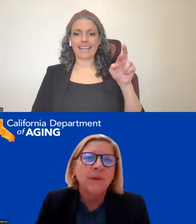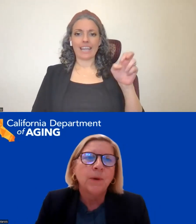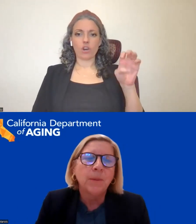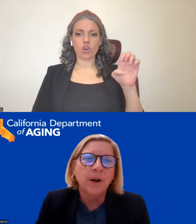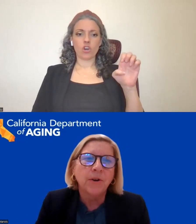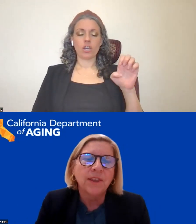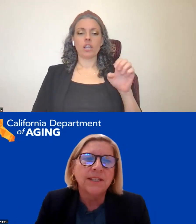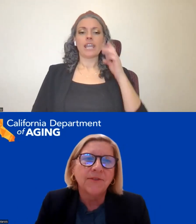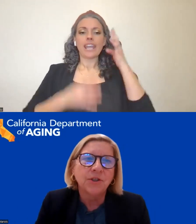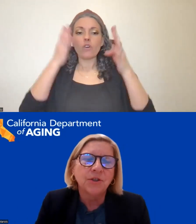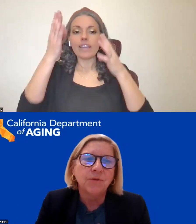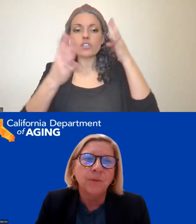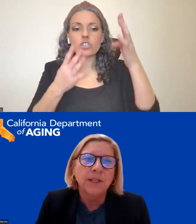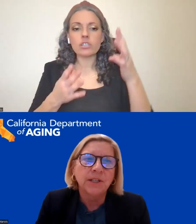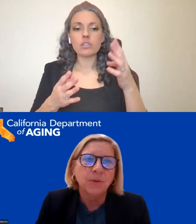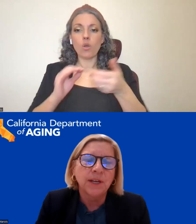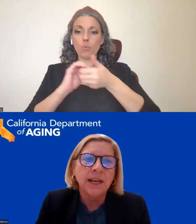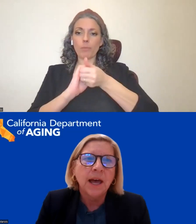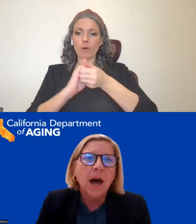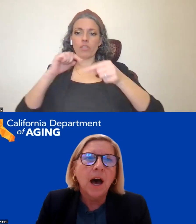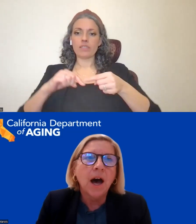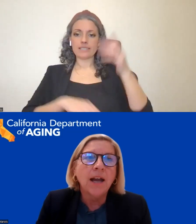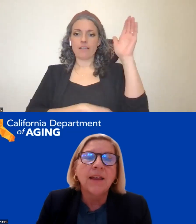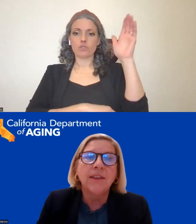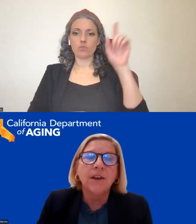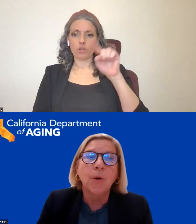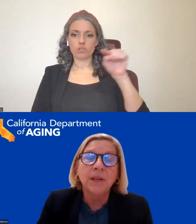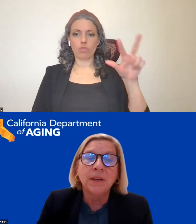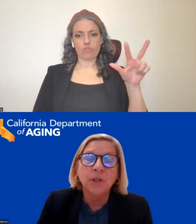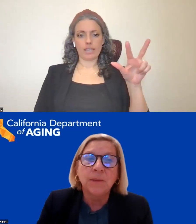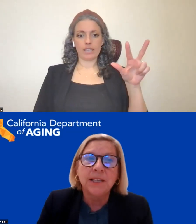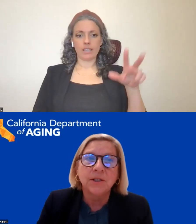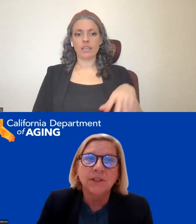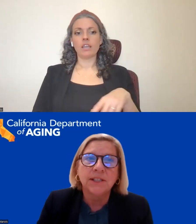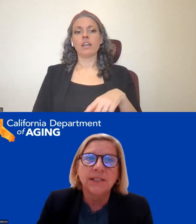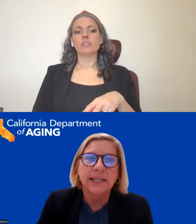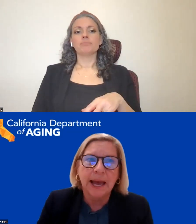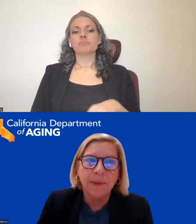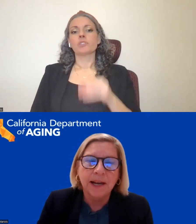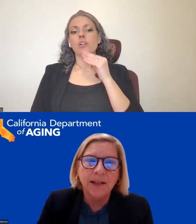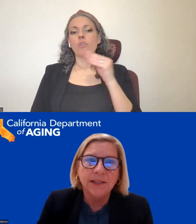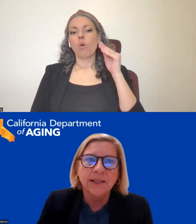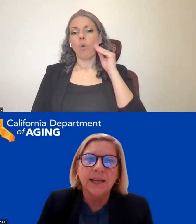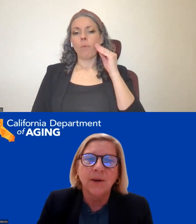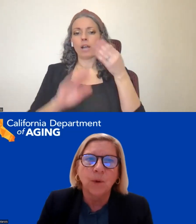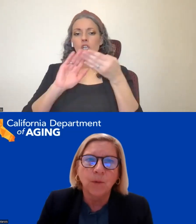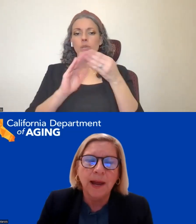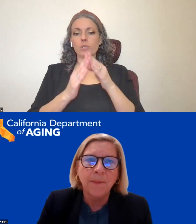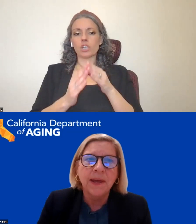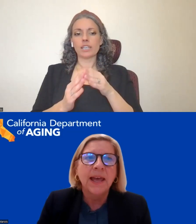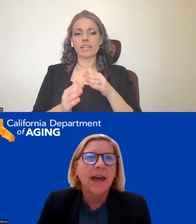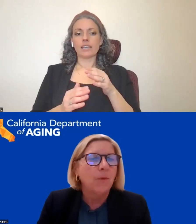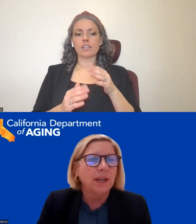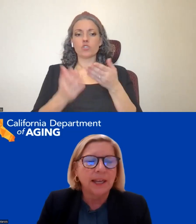innovation. We are partnering this afternoon from 1 to 3 on the home and community-based services gap analysis and